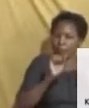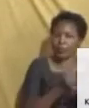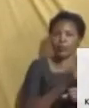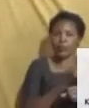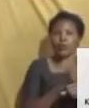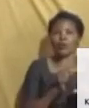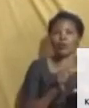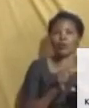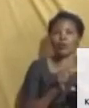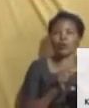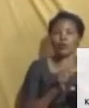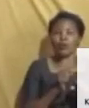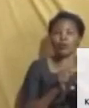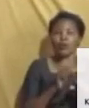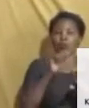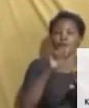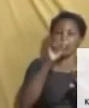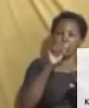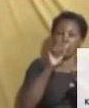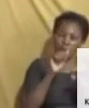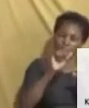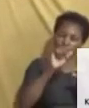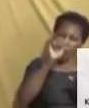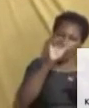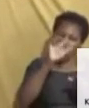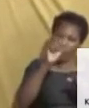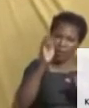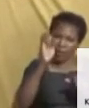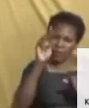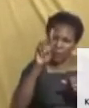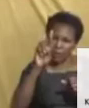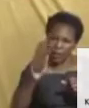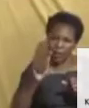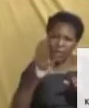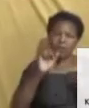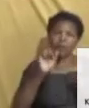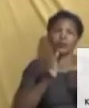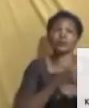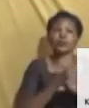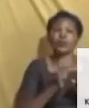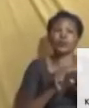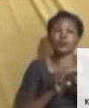Sorry, it could not be amended. It could only be altered.